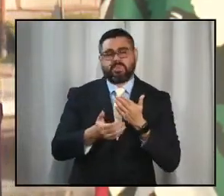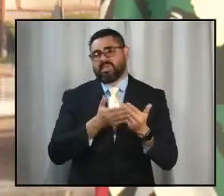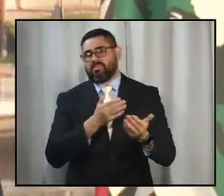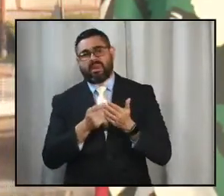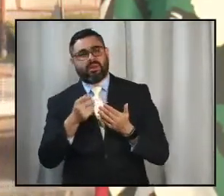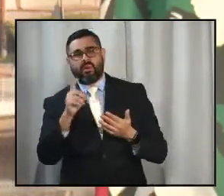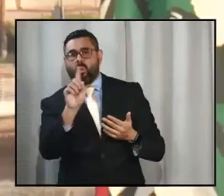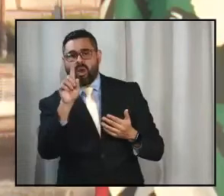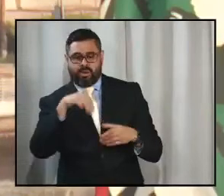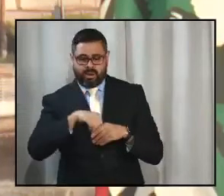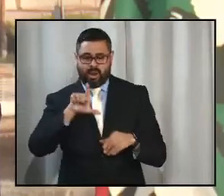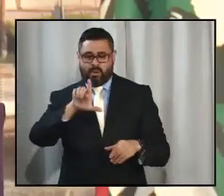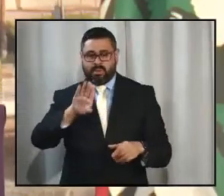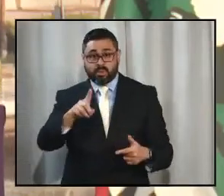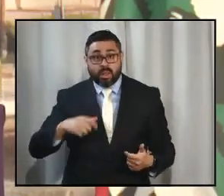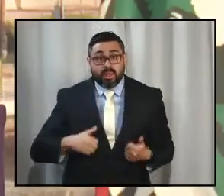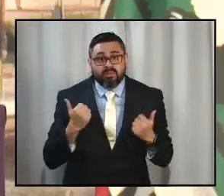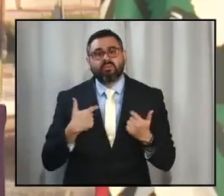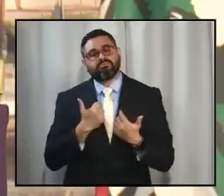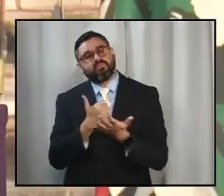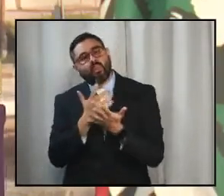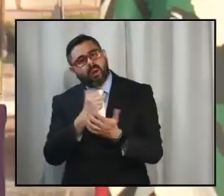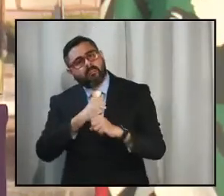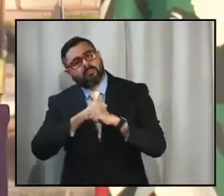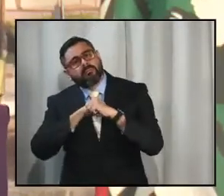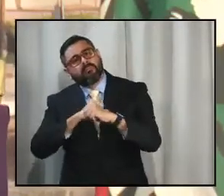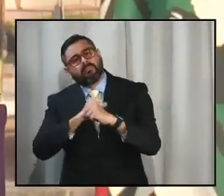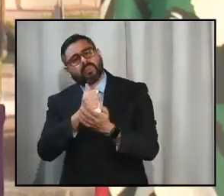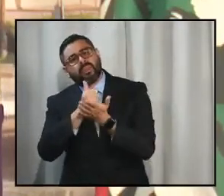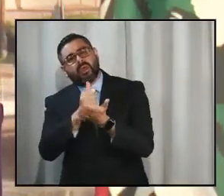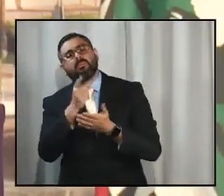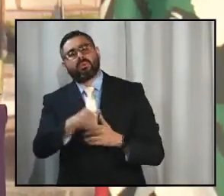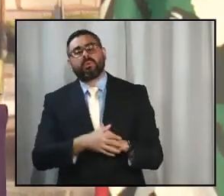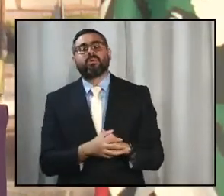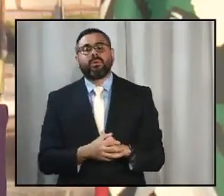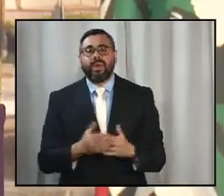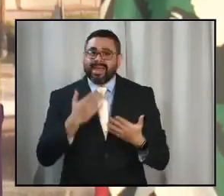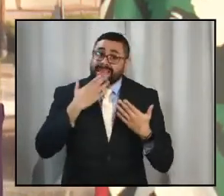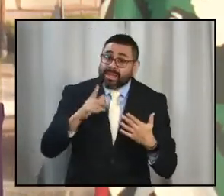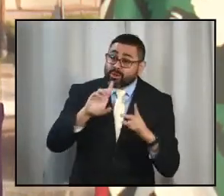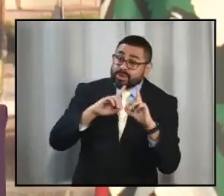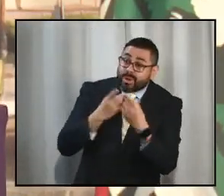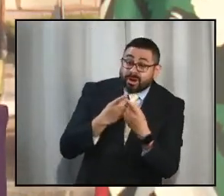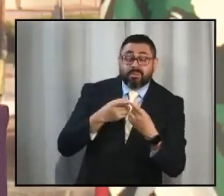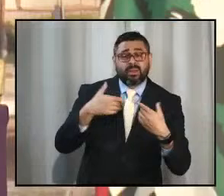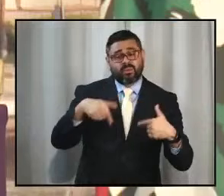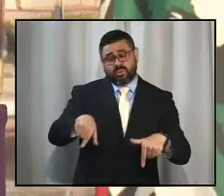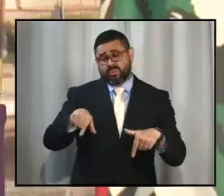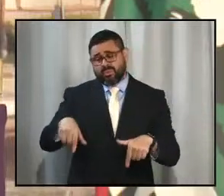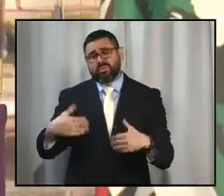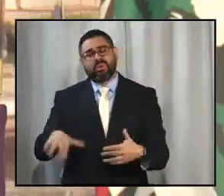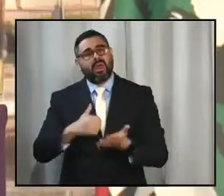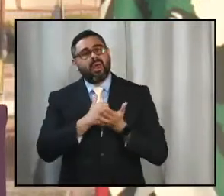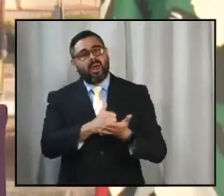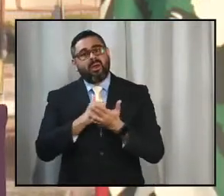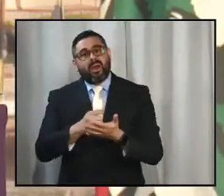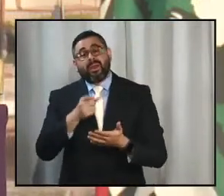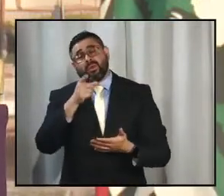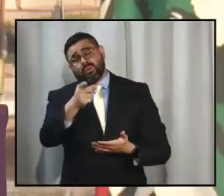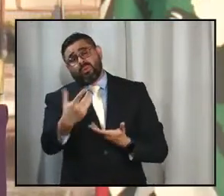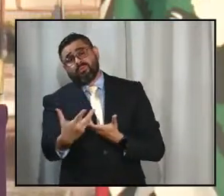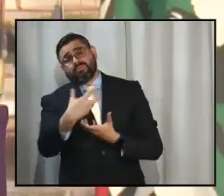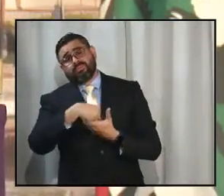live in. So we're grateful to work with, for the work that our department's putting in and for your commitment to serving everyone in our